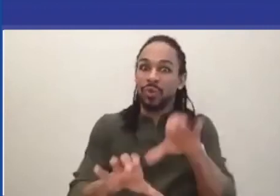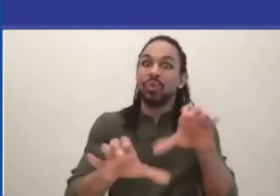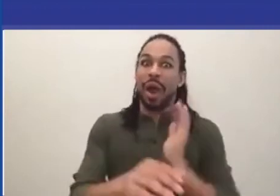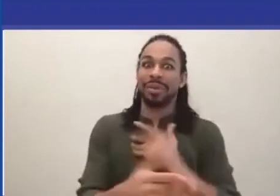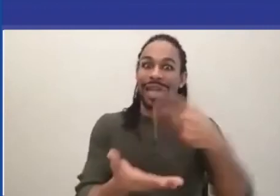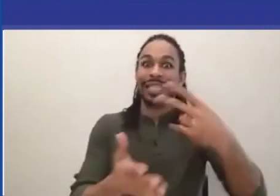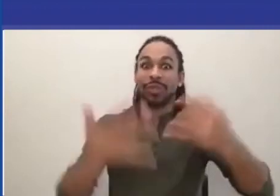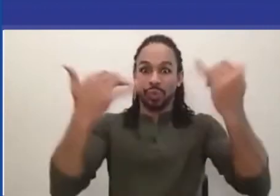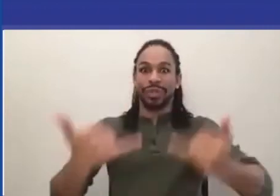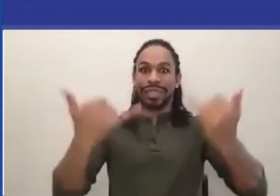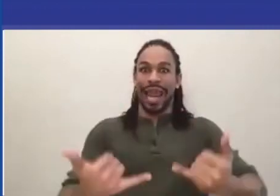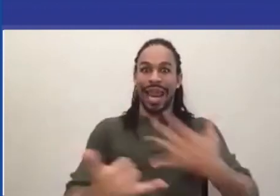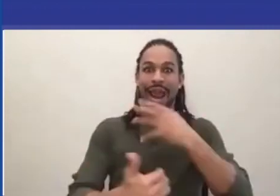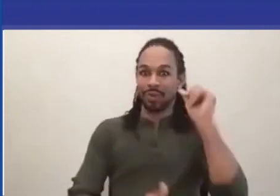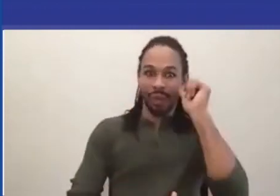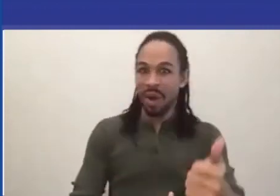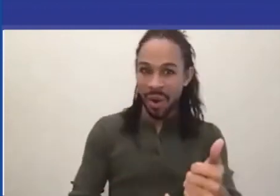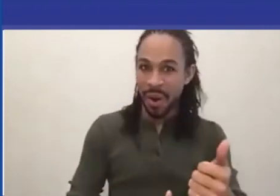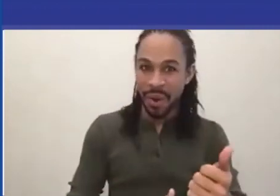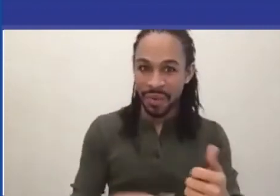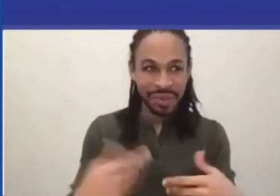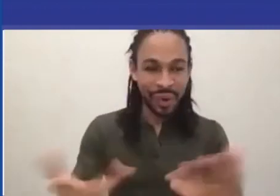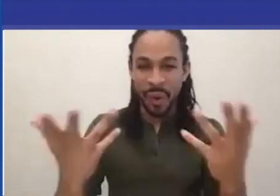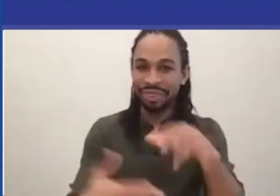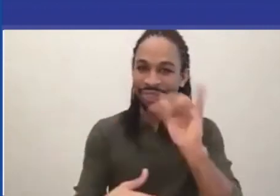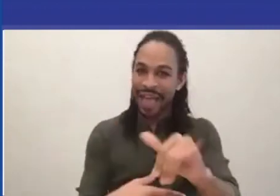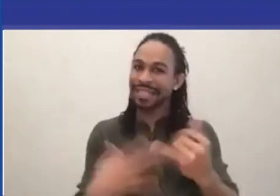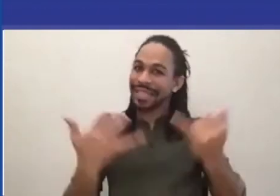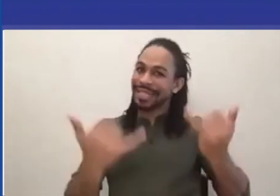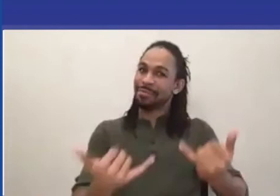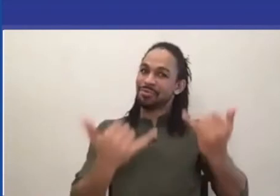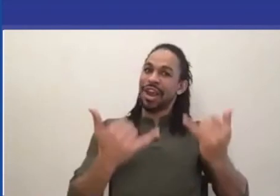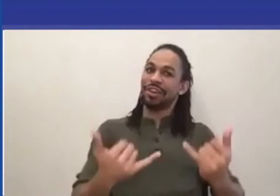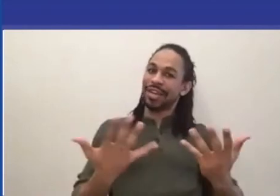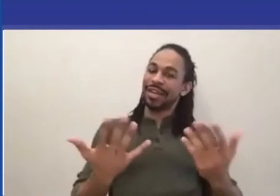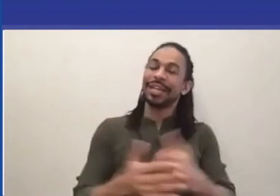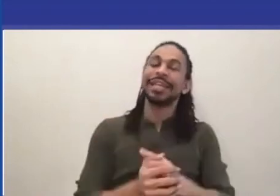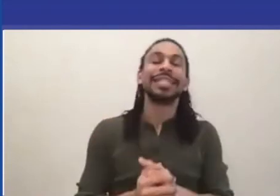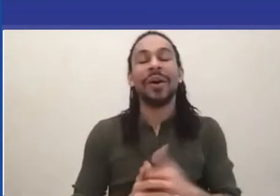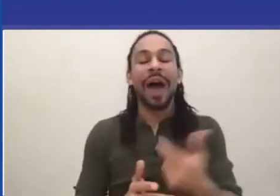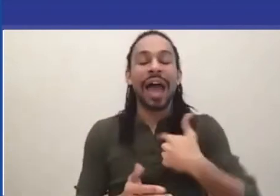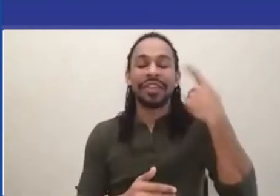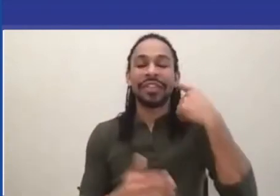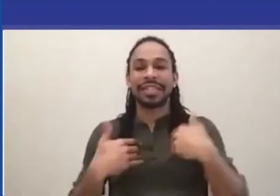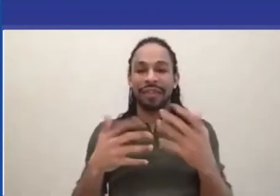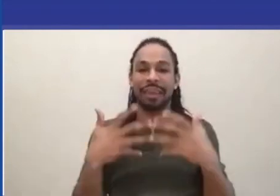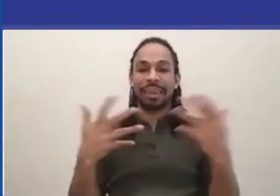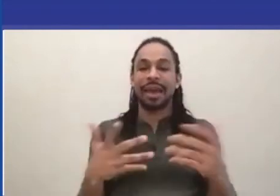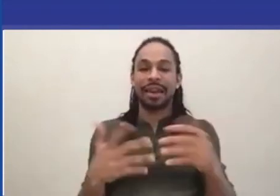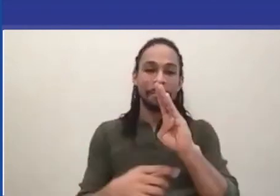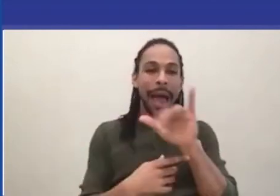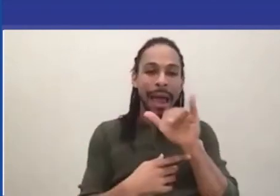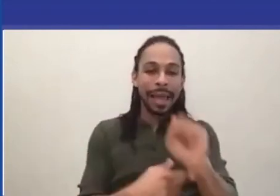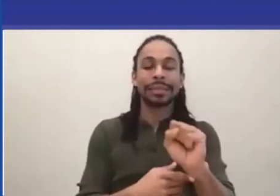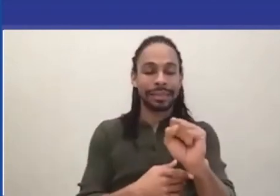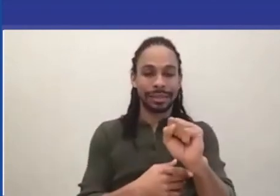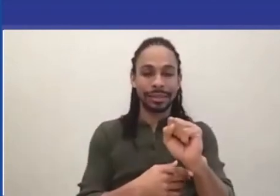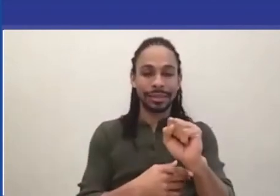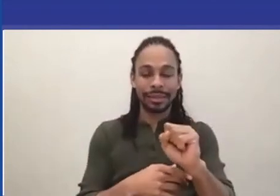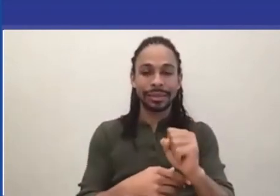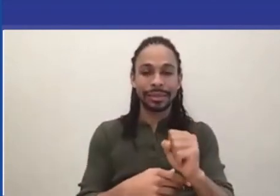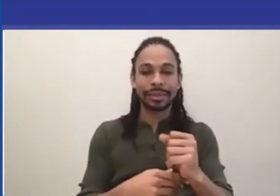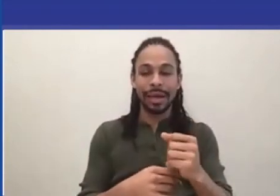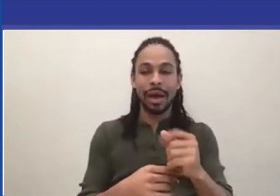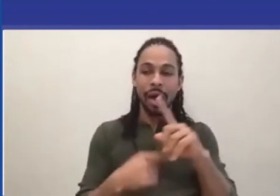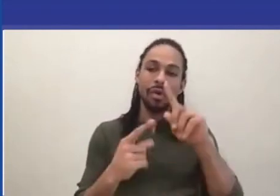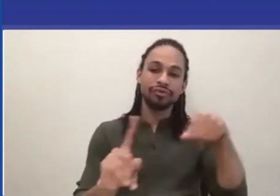hopefully. So I think there's been, there's so much bias around, when you are looking at